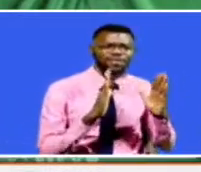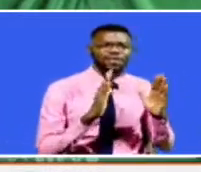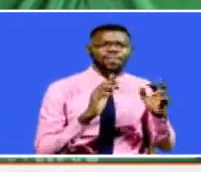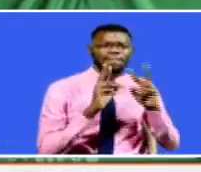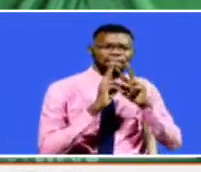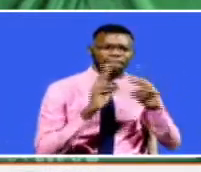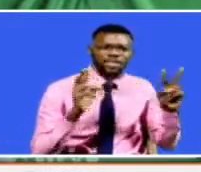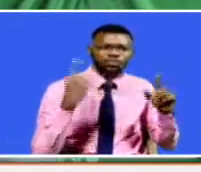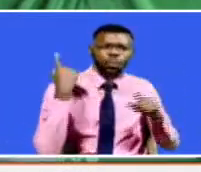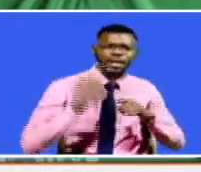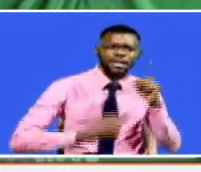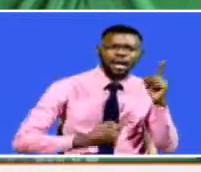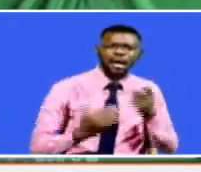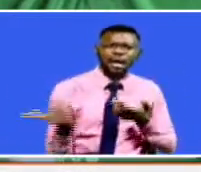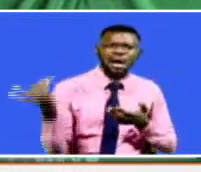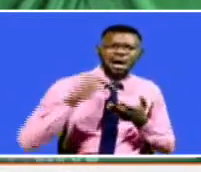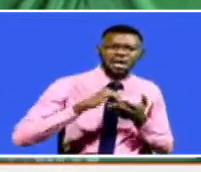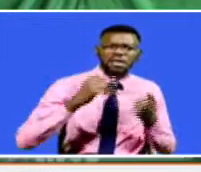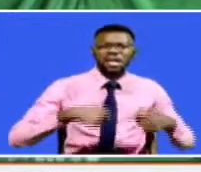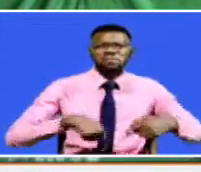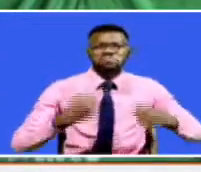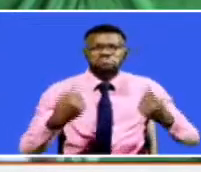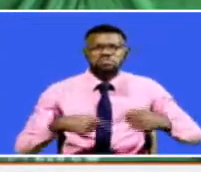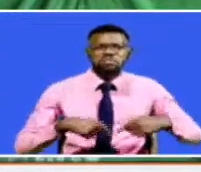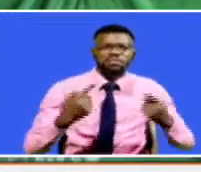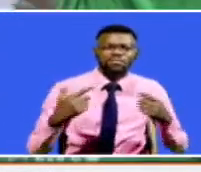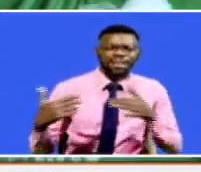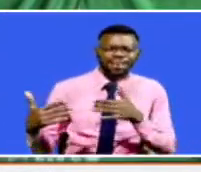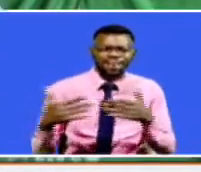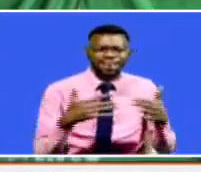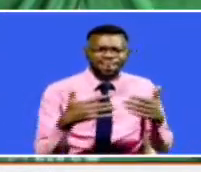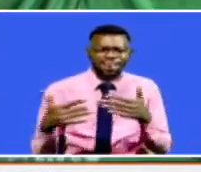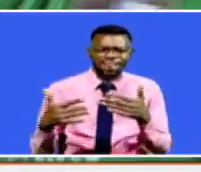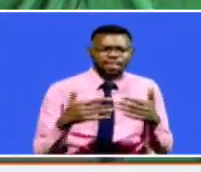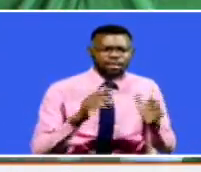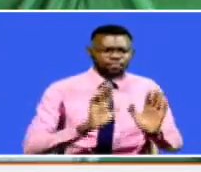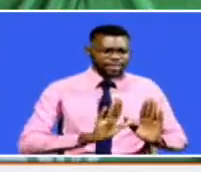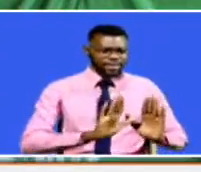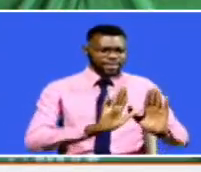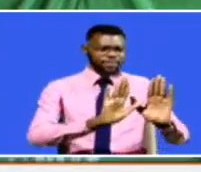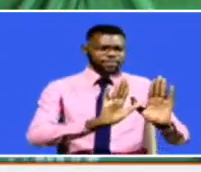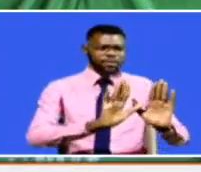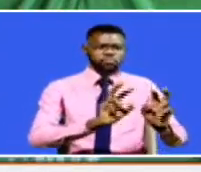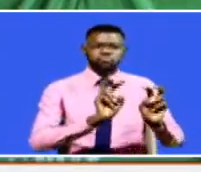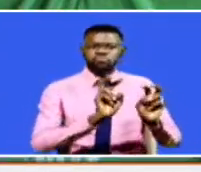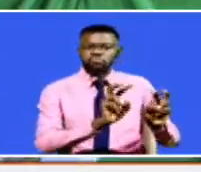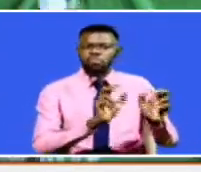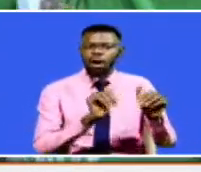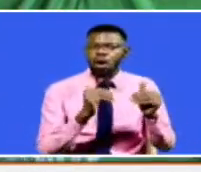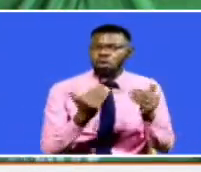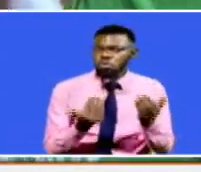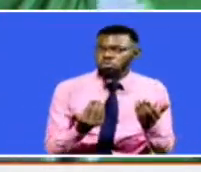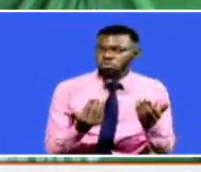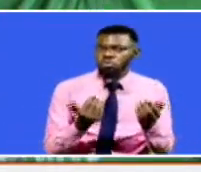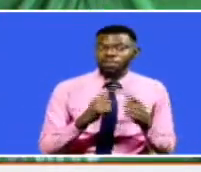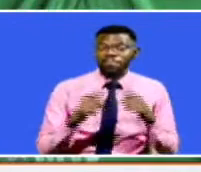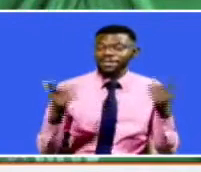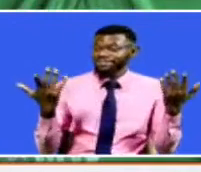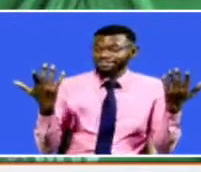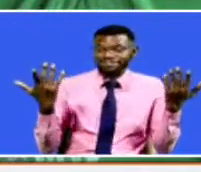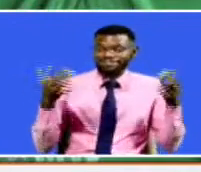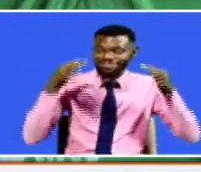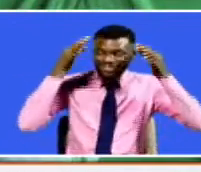moja. Tena wakasosana tena, tukasema wangangane, tuone vile itakuwa. Sasa si imekuwa vile